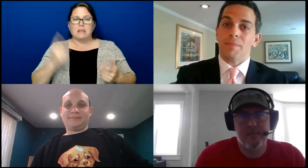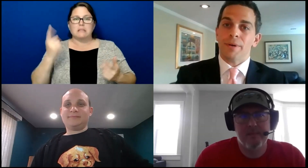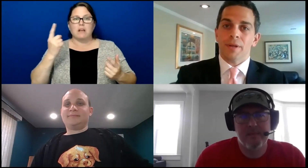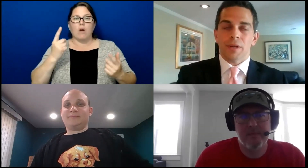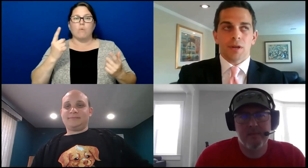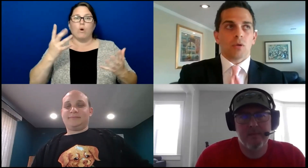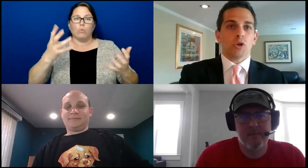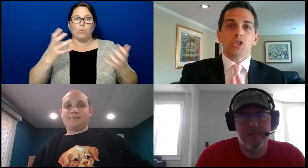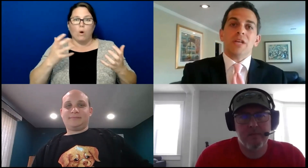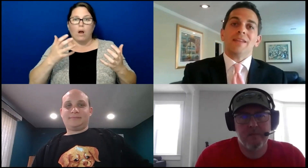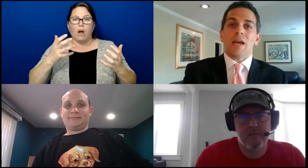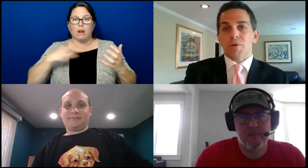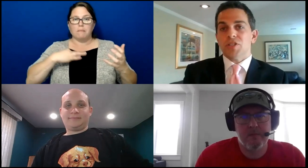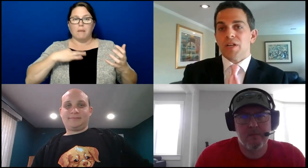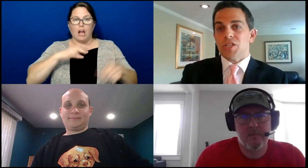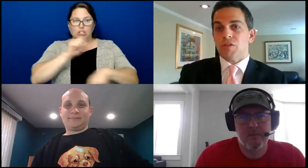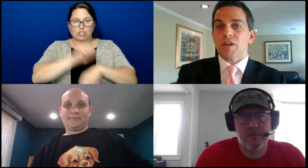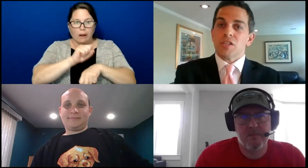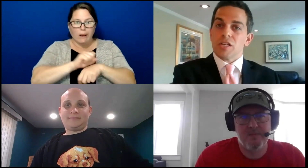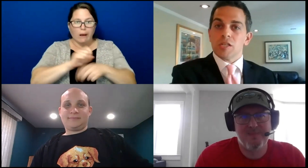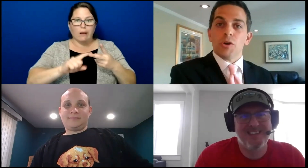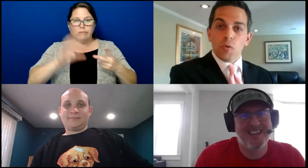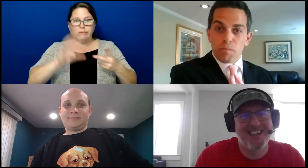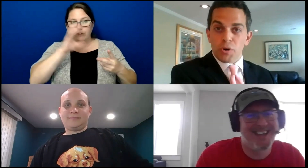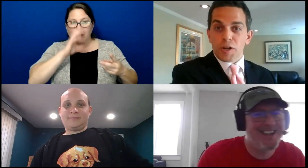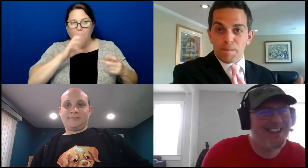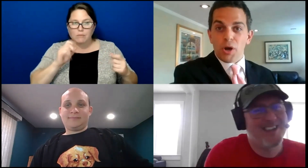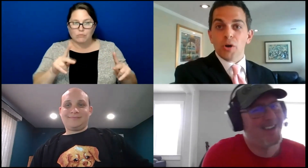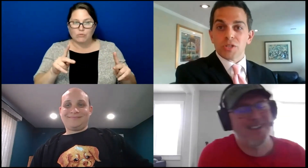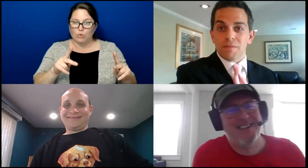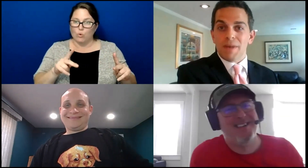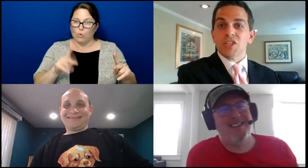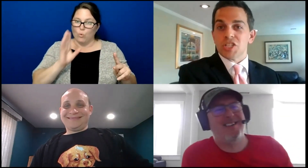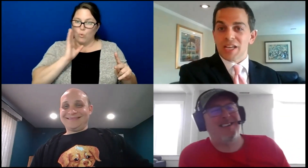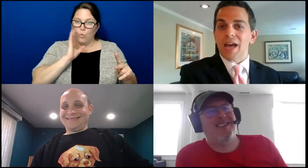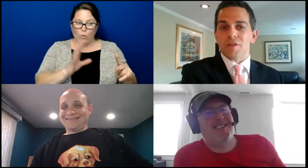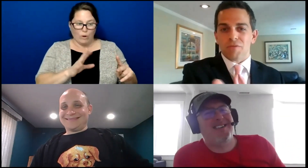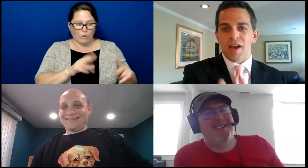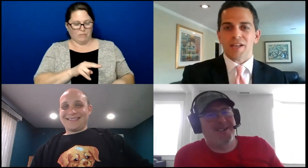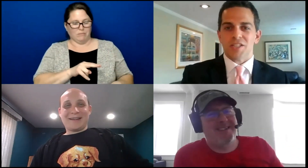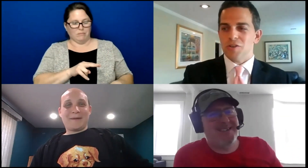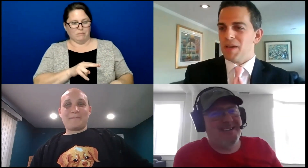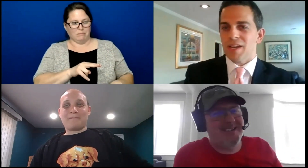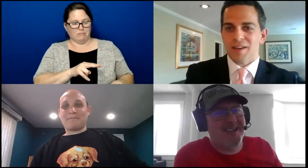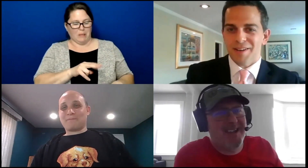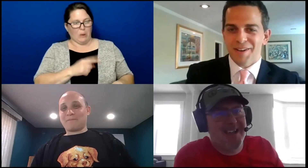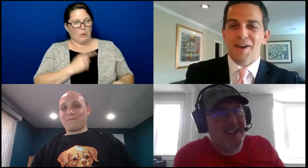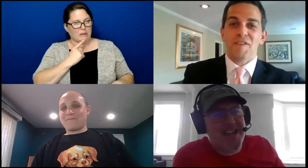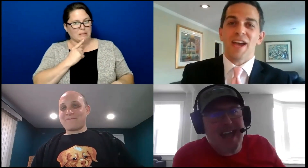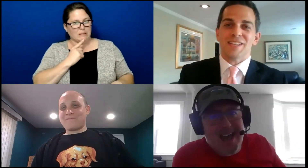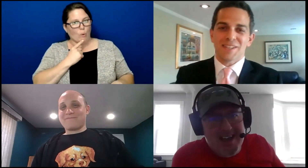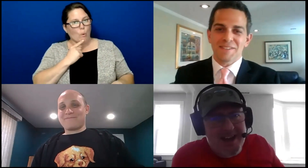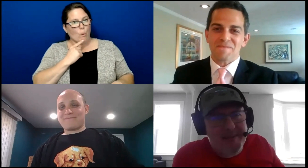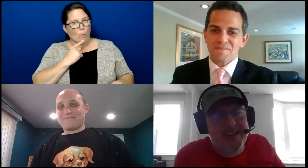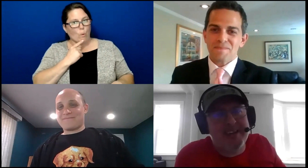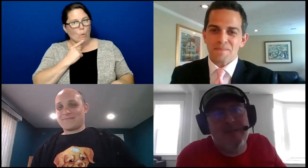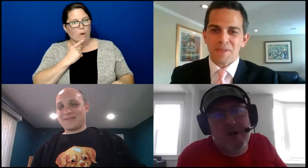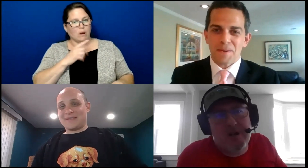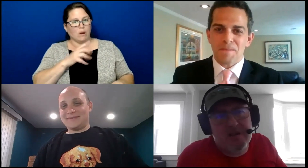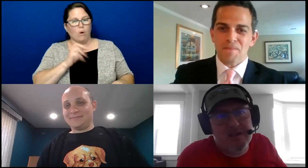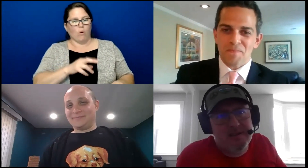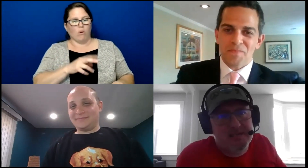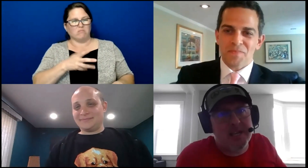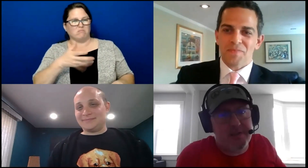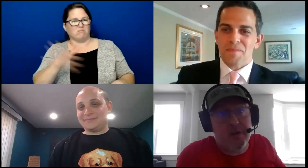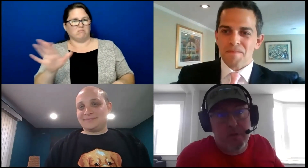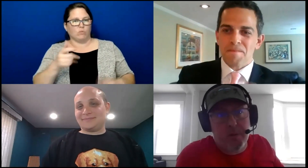a job, would you take that person as seriously as someone who put a composed message together? Ryan, I see you making a... Yeah, I mean,